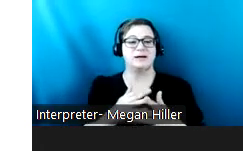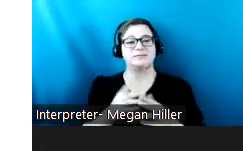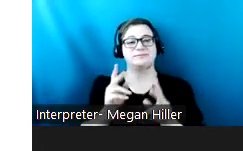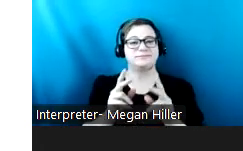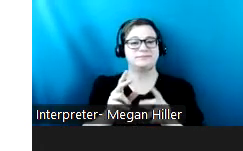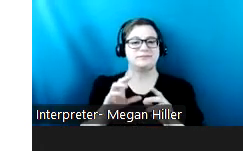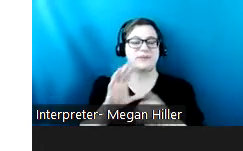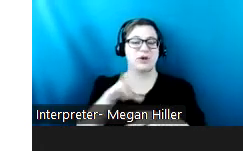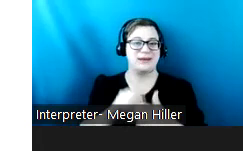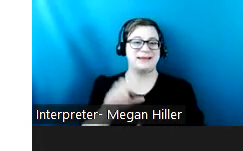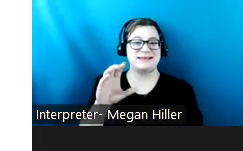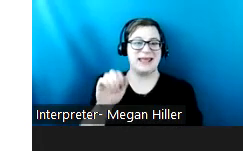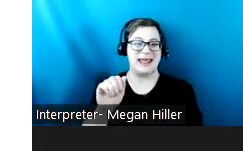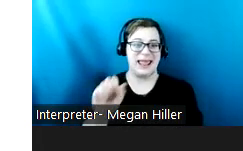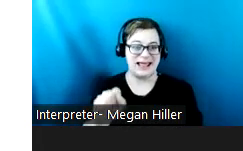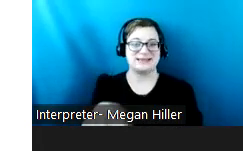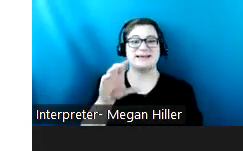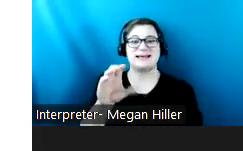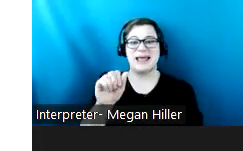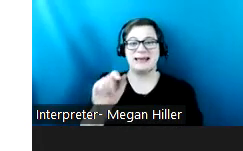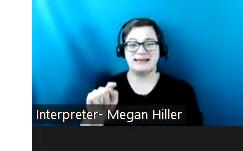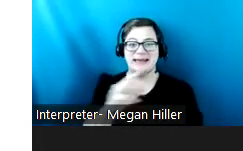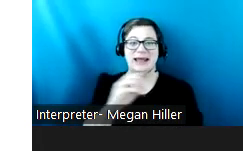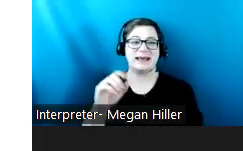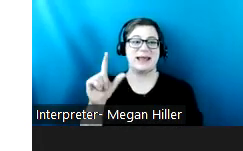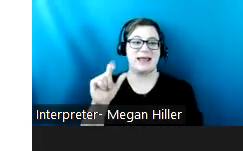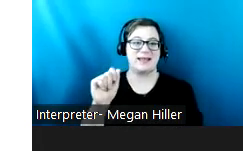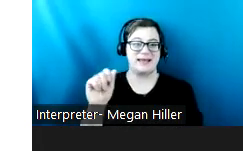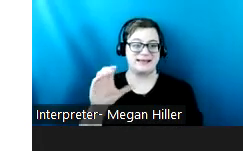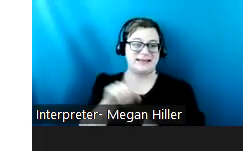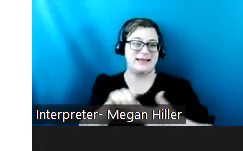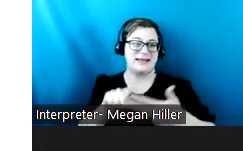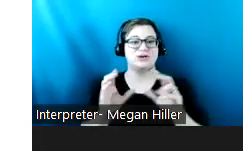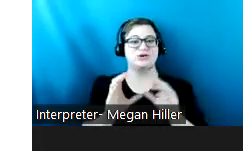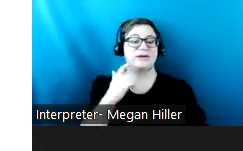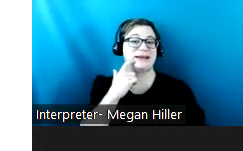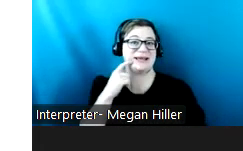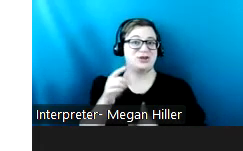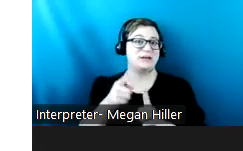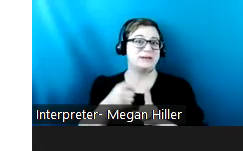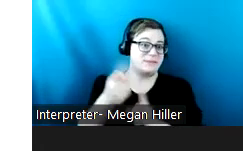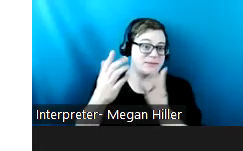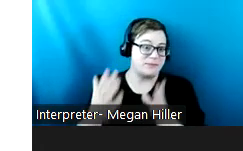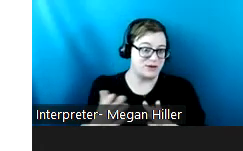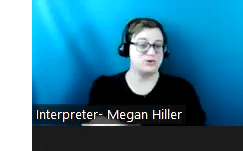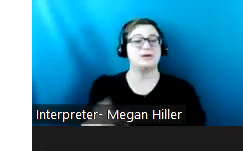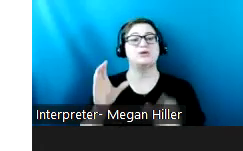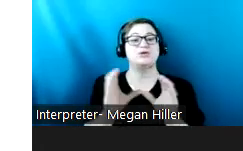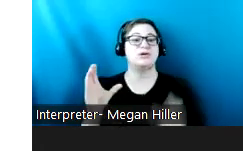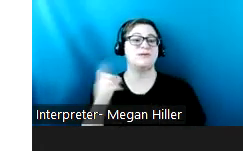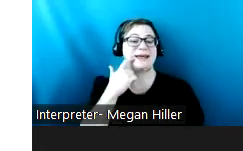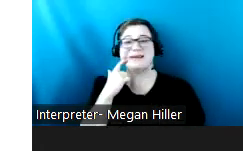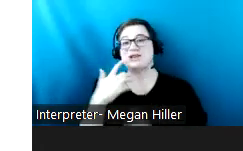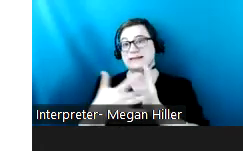specialist, CAT, certified addiction technician, and LAC, licensed addiction counselor. This is something that kind